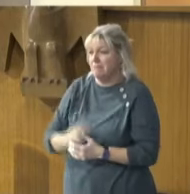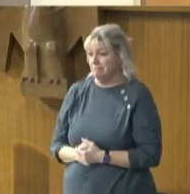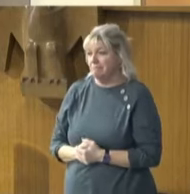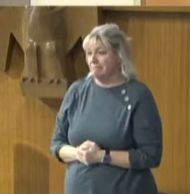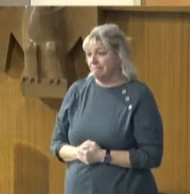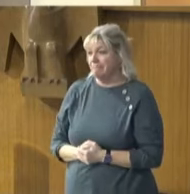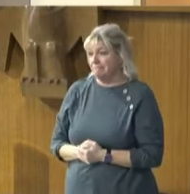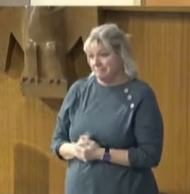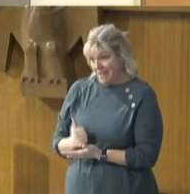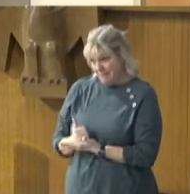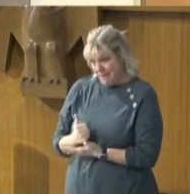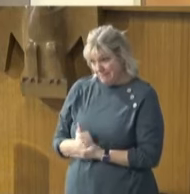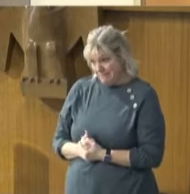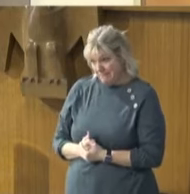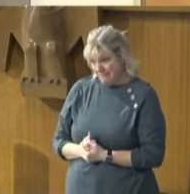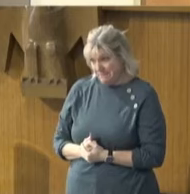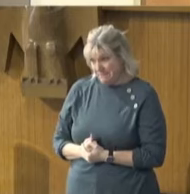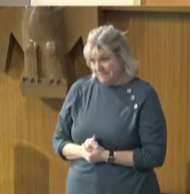Amen.